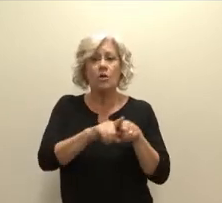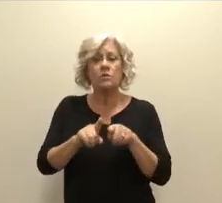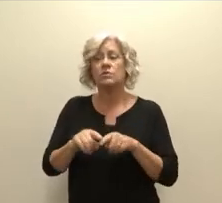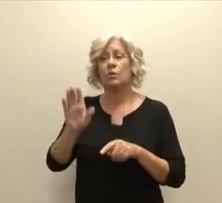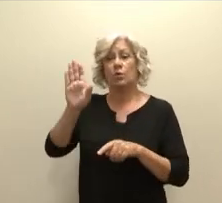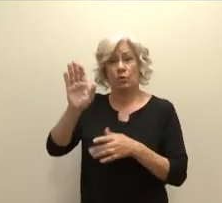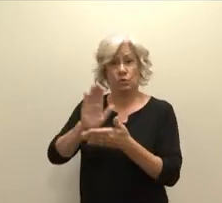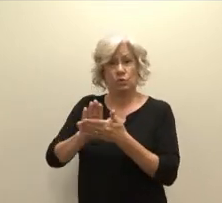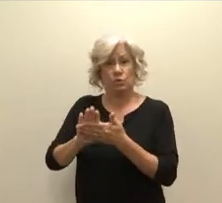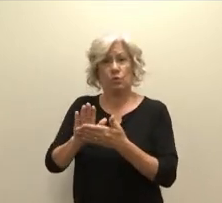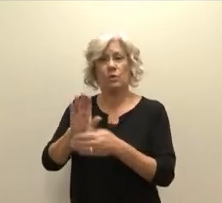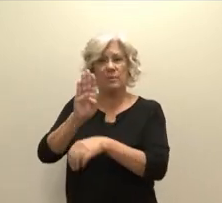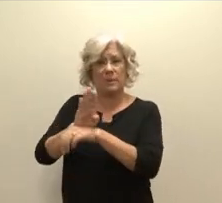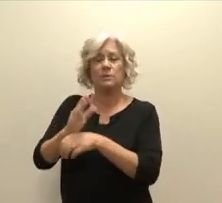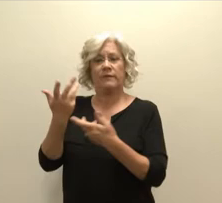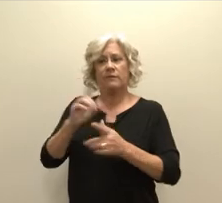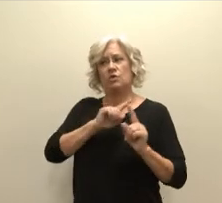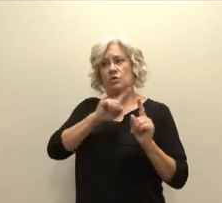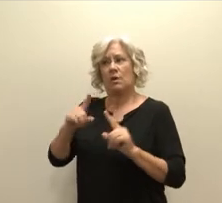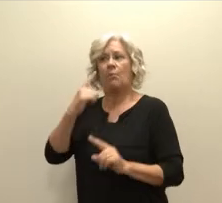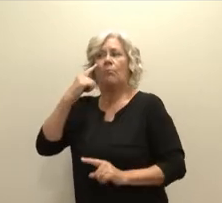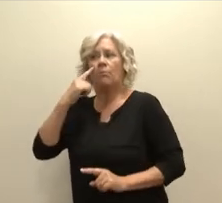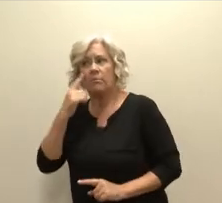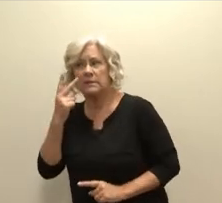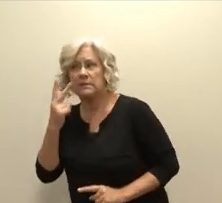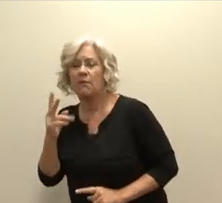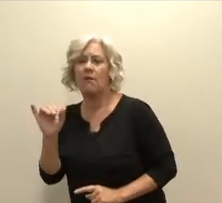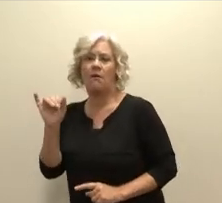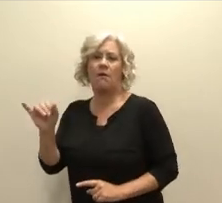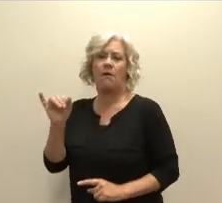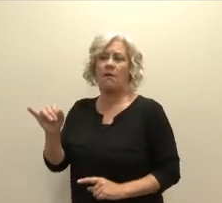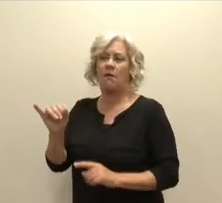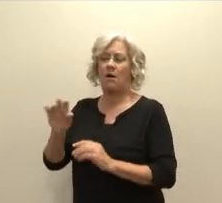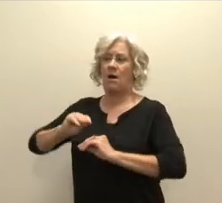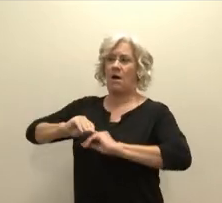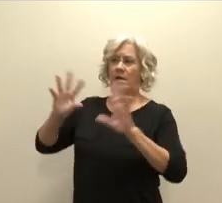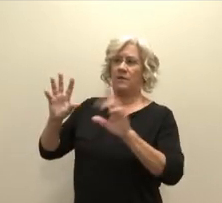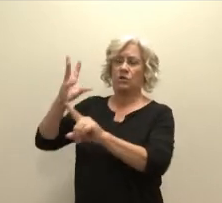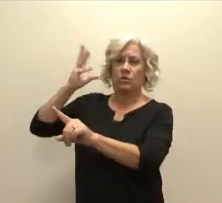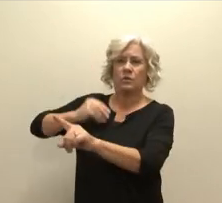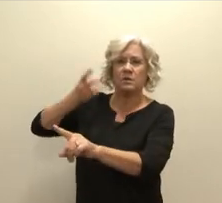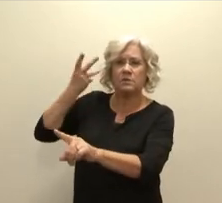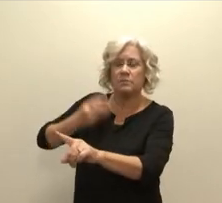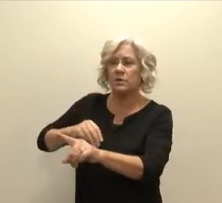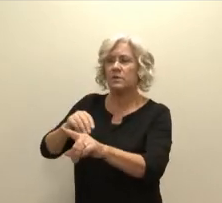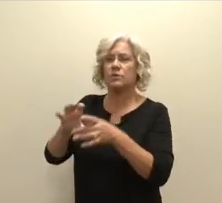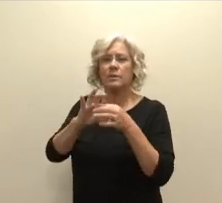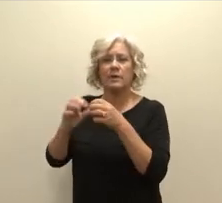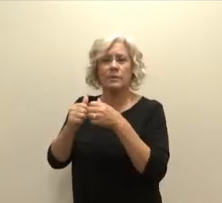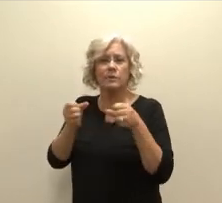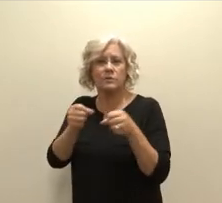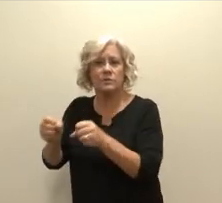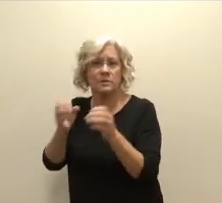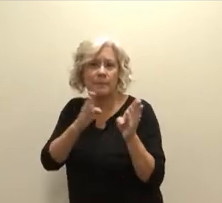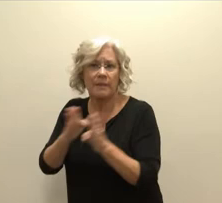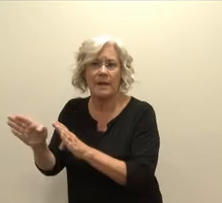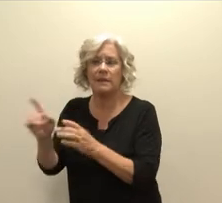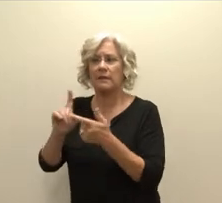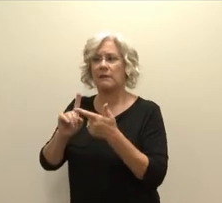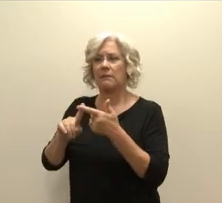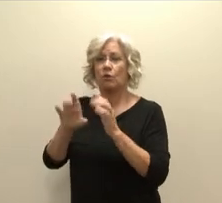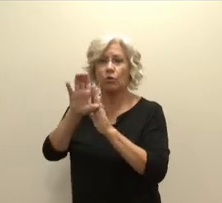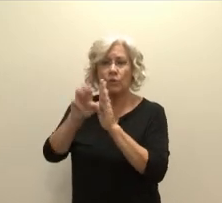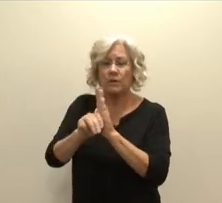visit, which validated her broad knowledge and experience with strategic planning, curriculum and